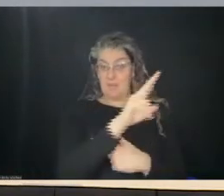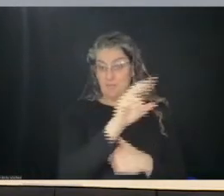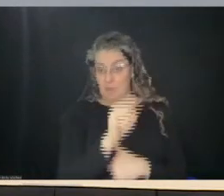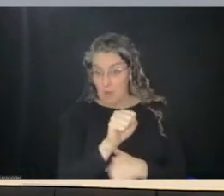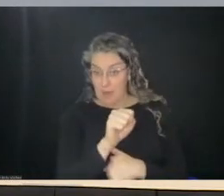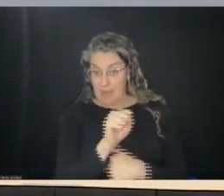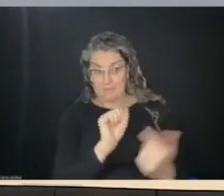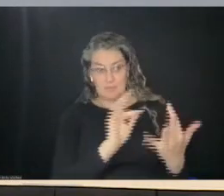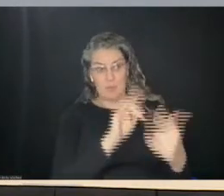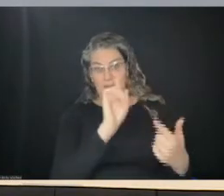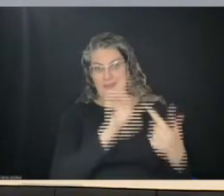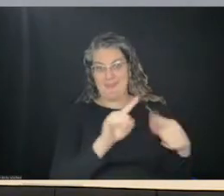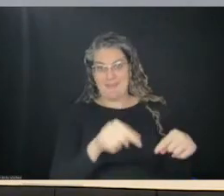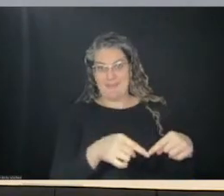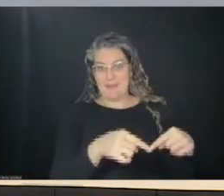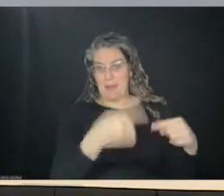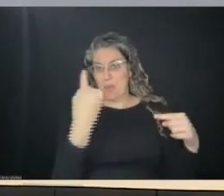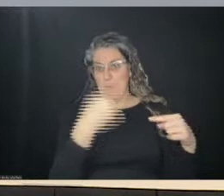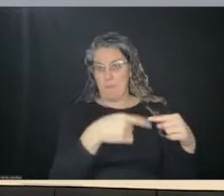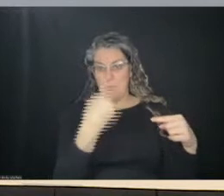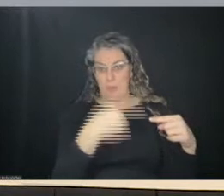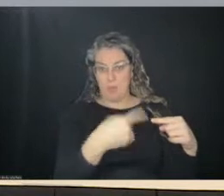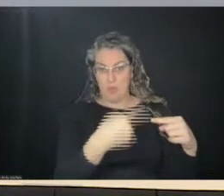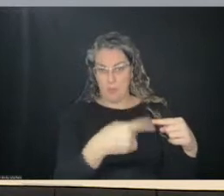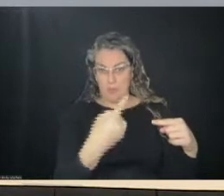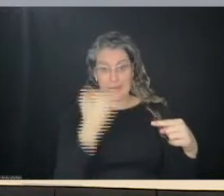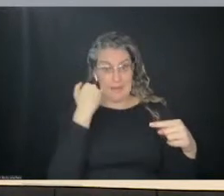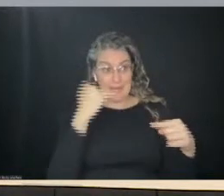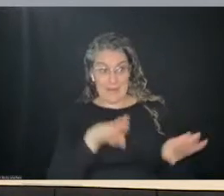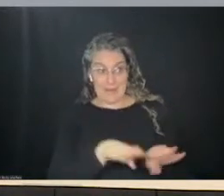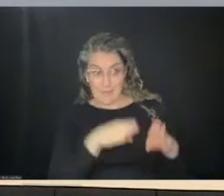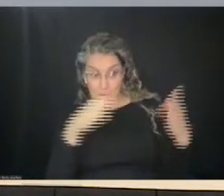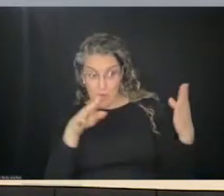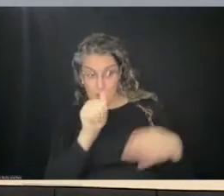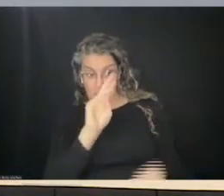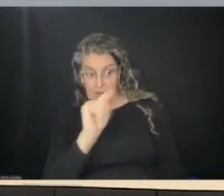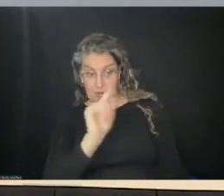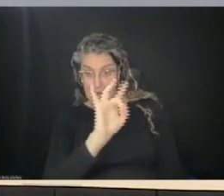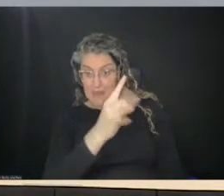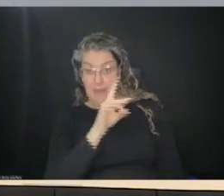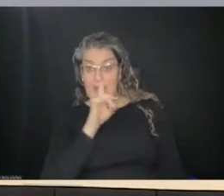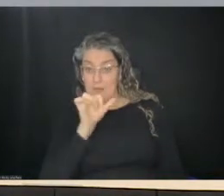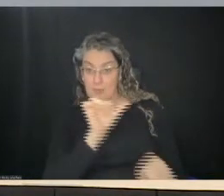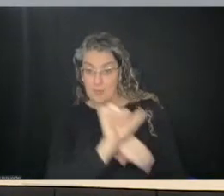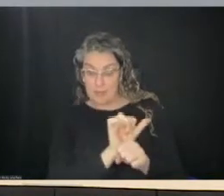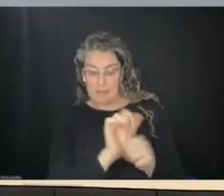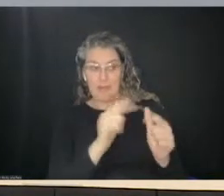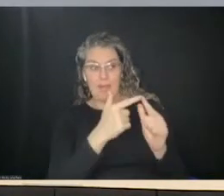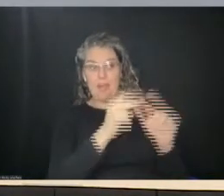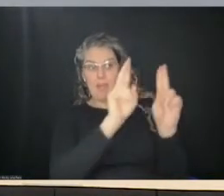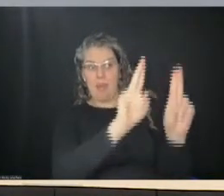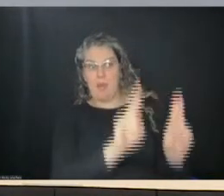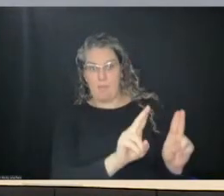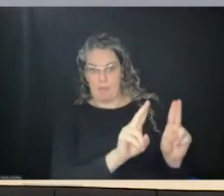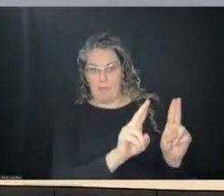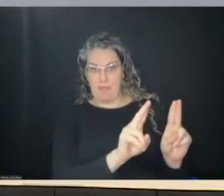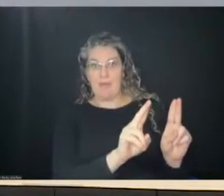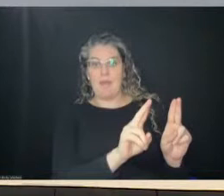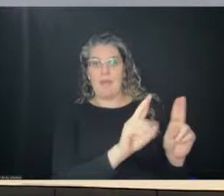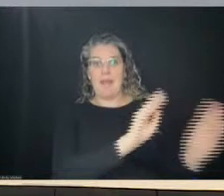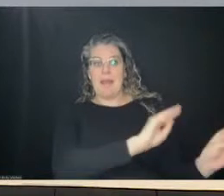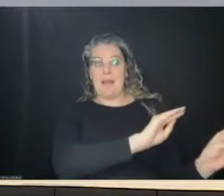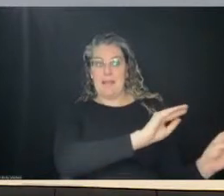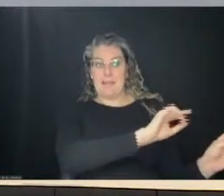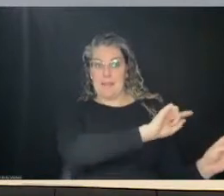federally before August 8th, they would be able to apply before that and have their isolation period here,